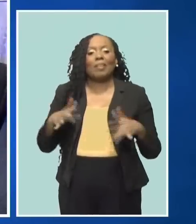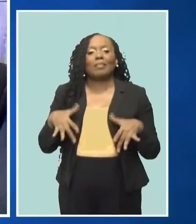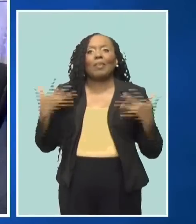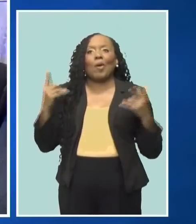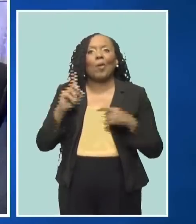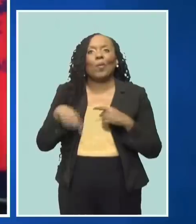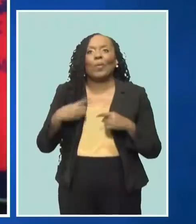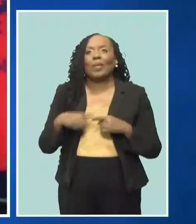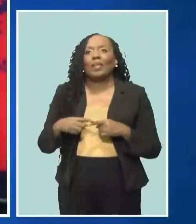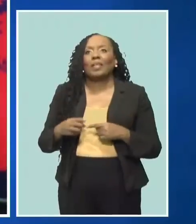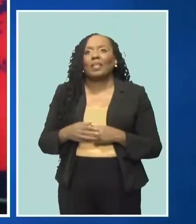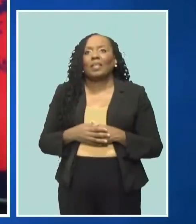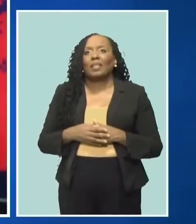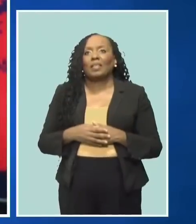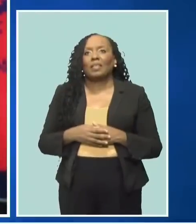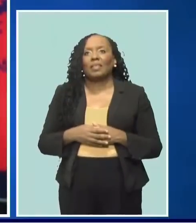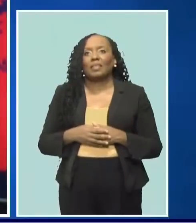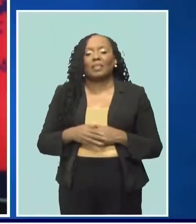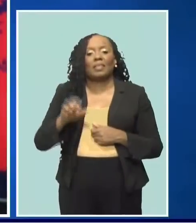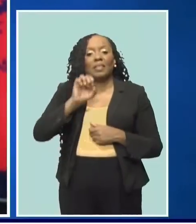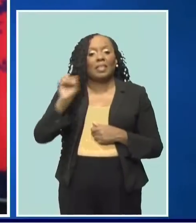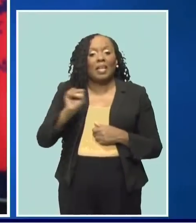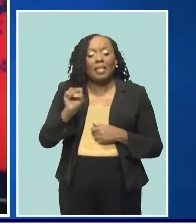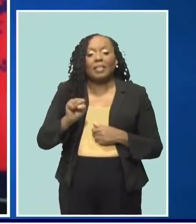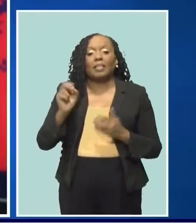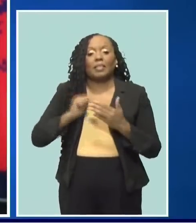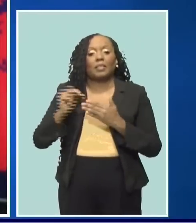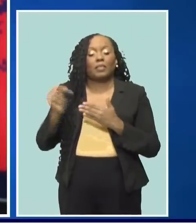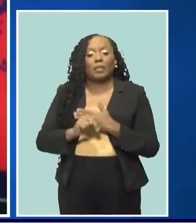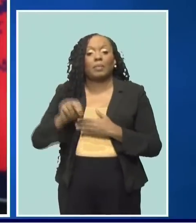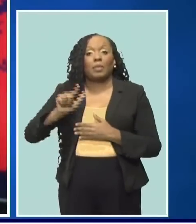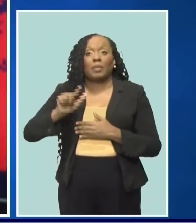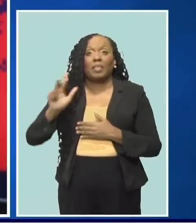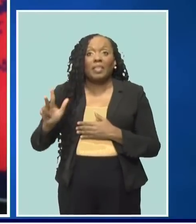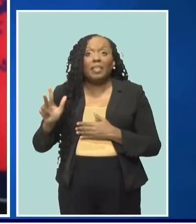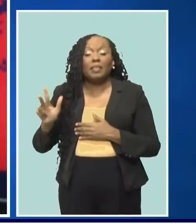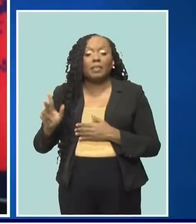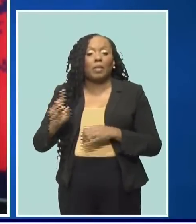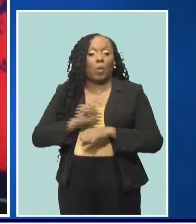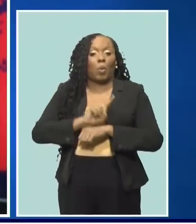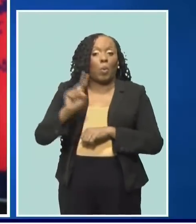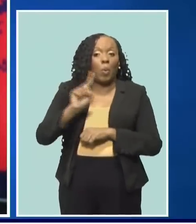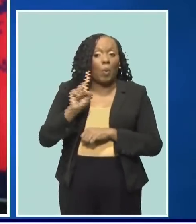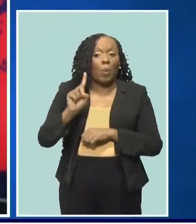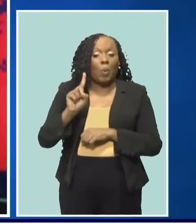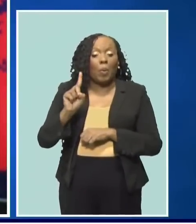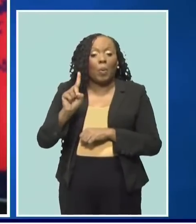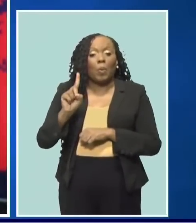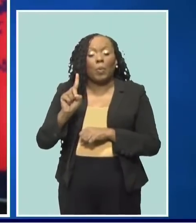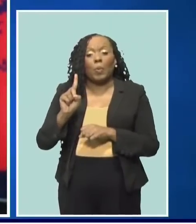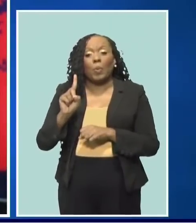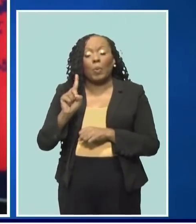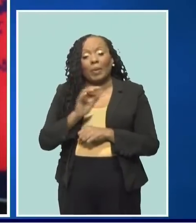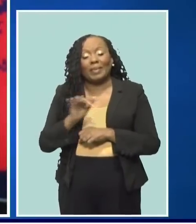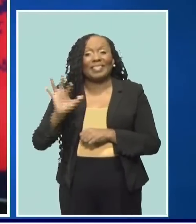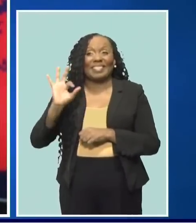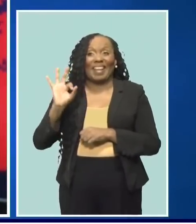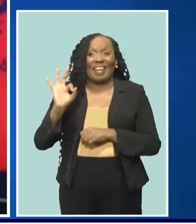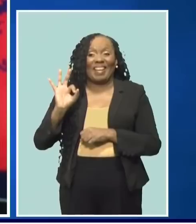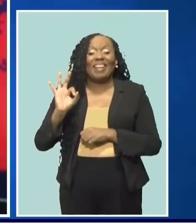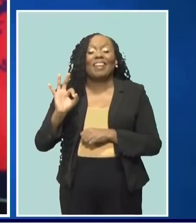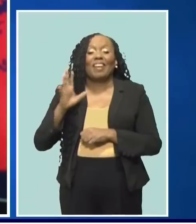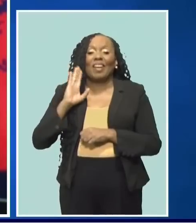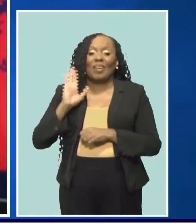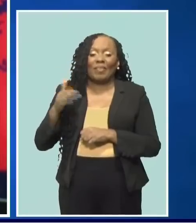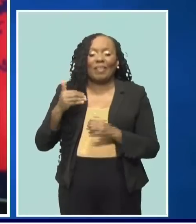Yes, please. So on Saturday, the 23rd of November at St. Anne's Fort, from 1 p.m. till 9 p.m., you're going to have the